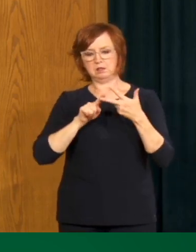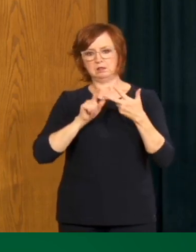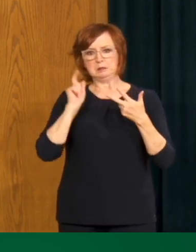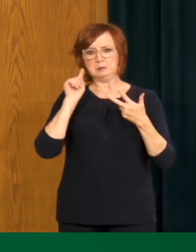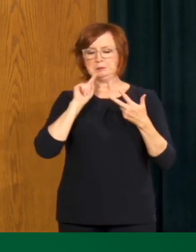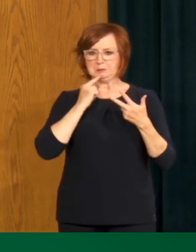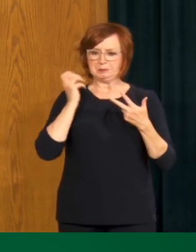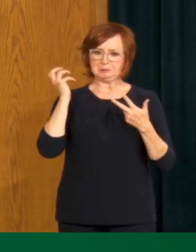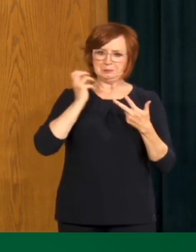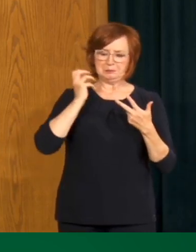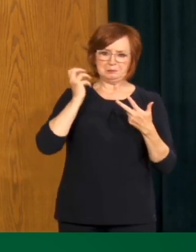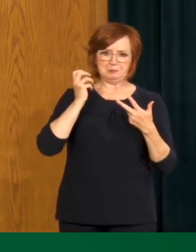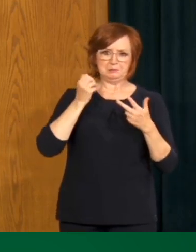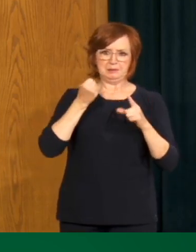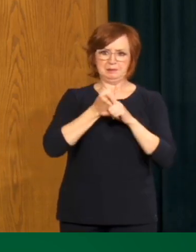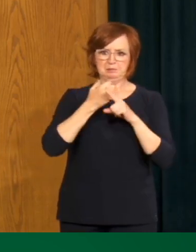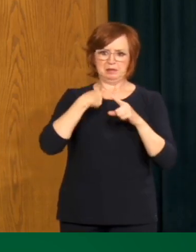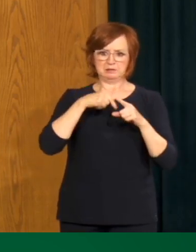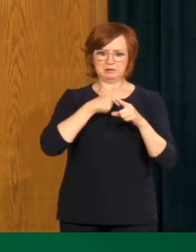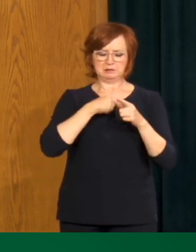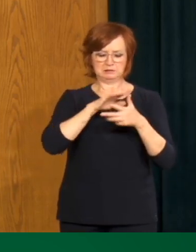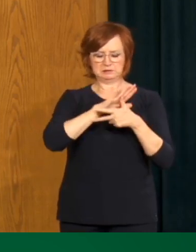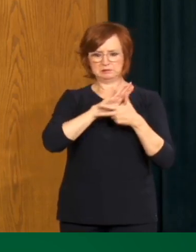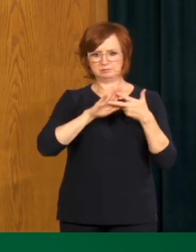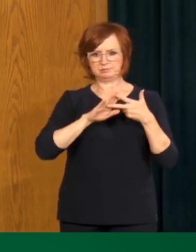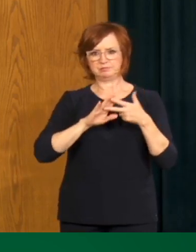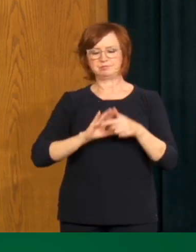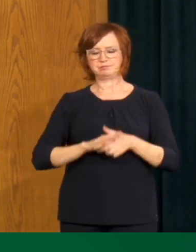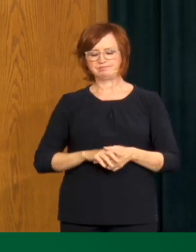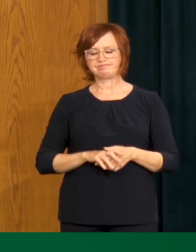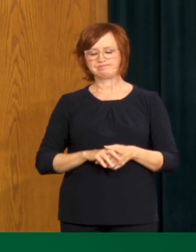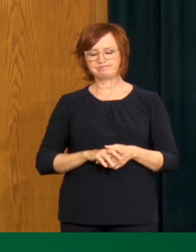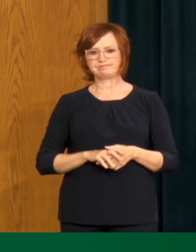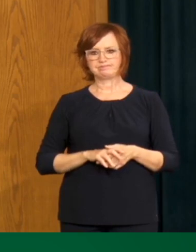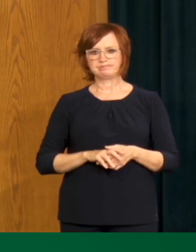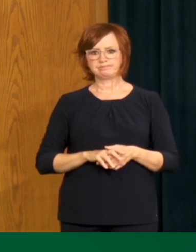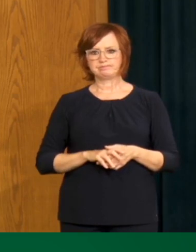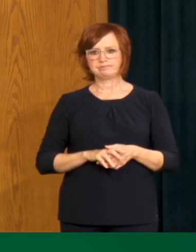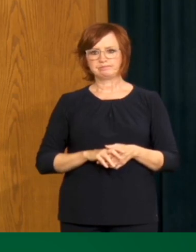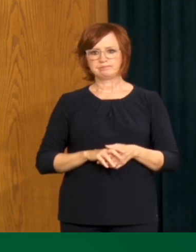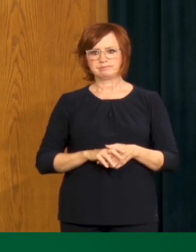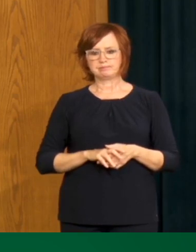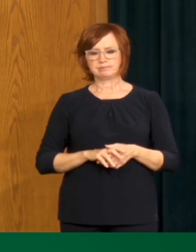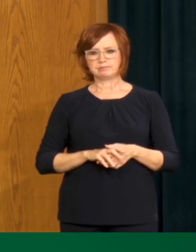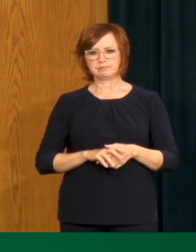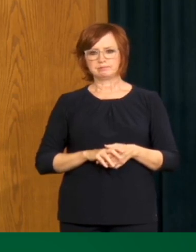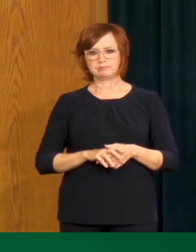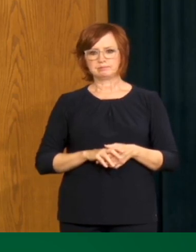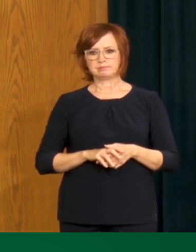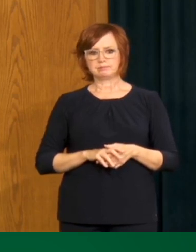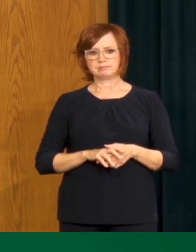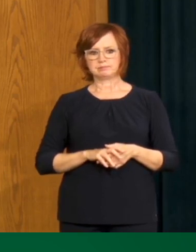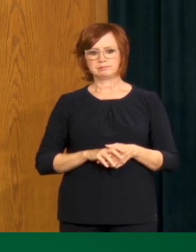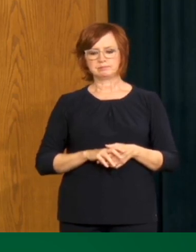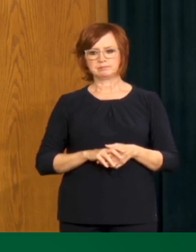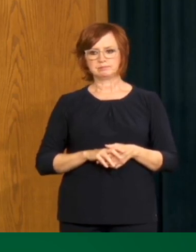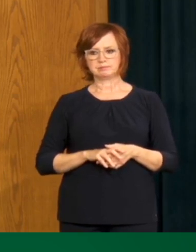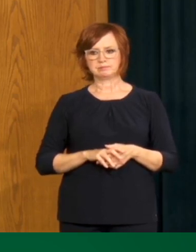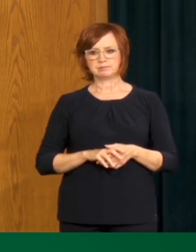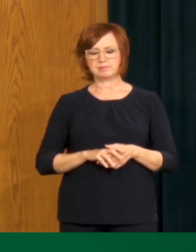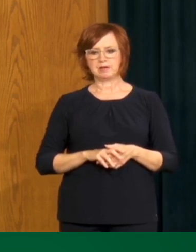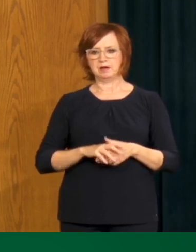in that particular sector. So the fact of the matter is we appreciate the $14